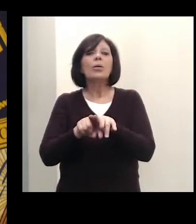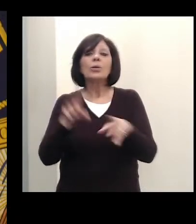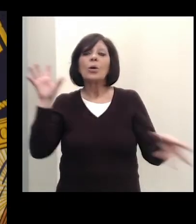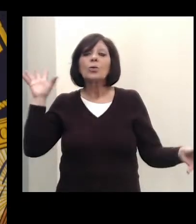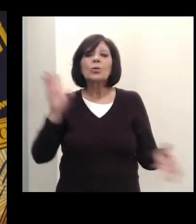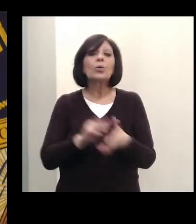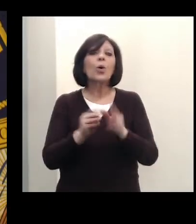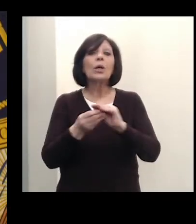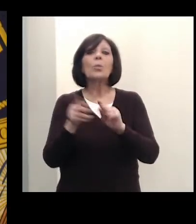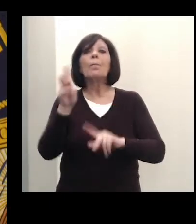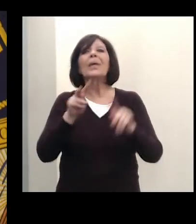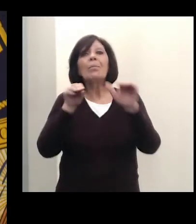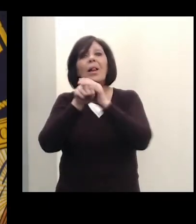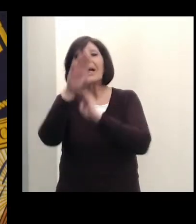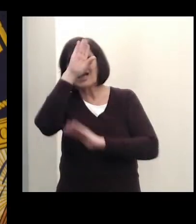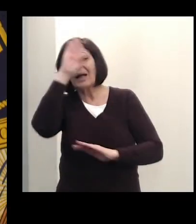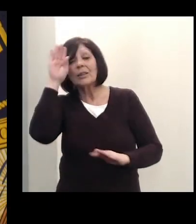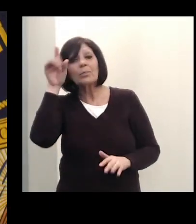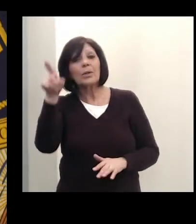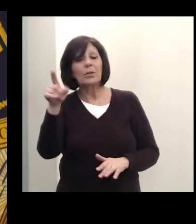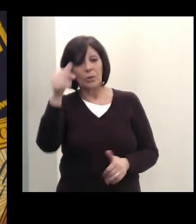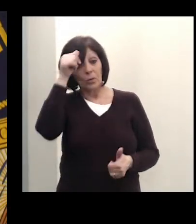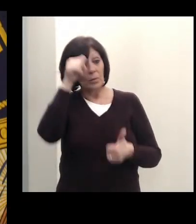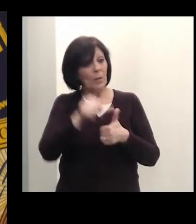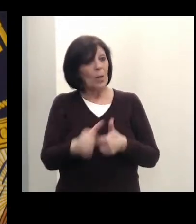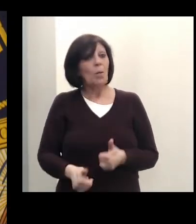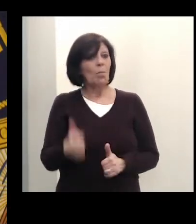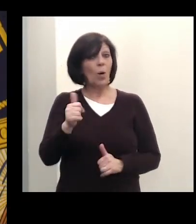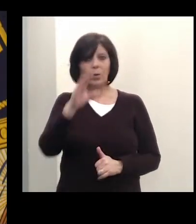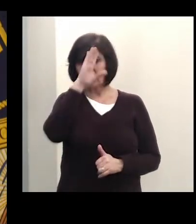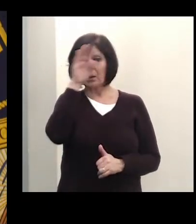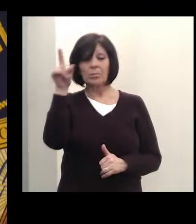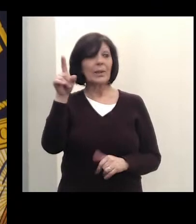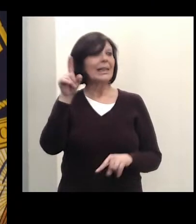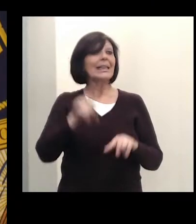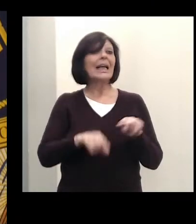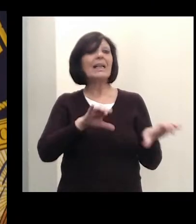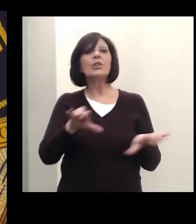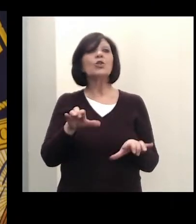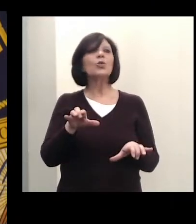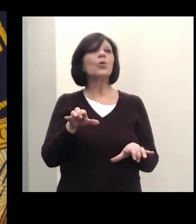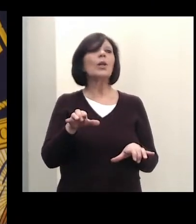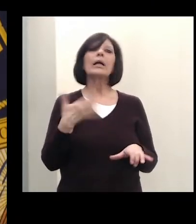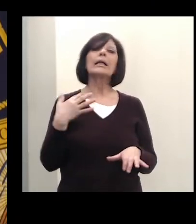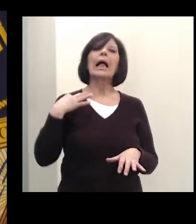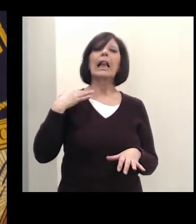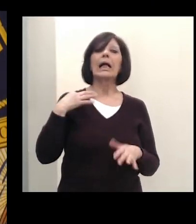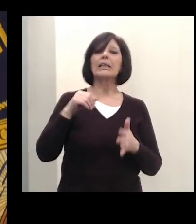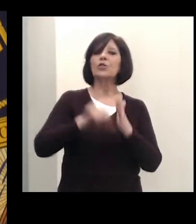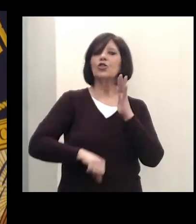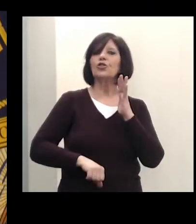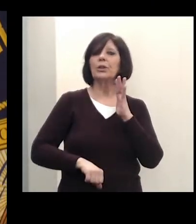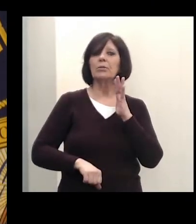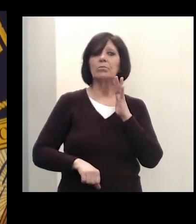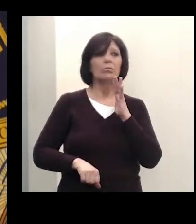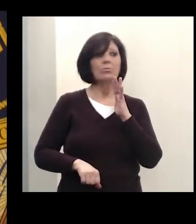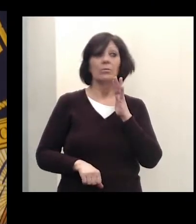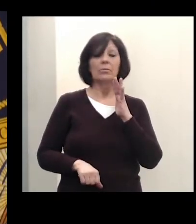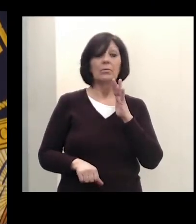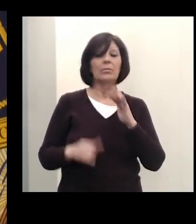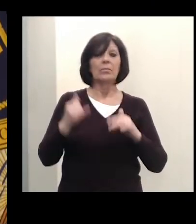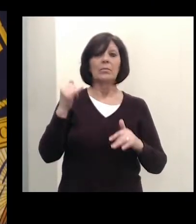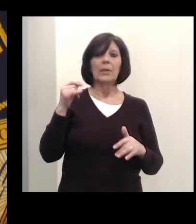hospitals. Remember, most hospitals in this area have not been able to do elective surgeries lately. If you allowed elective surgeries,